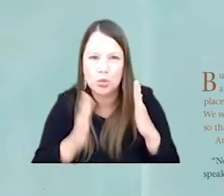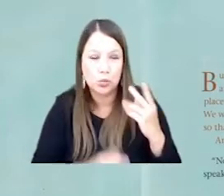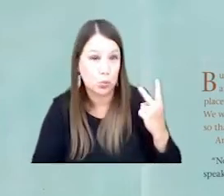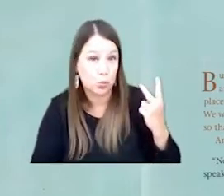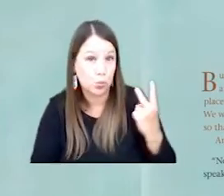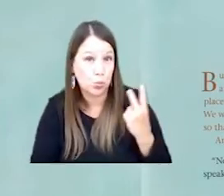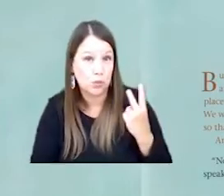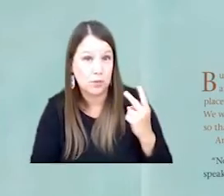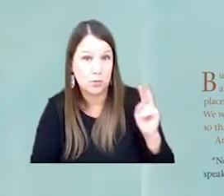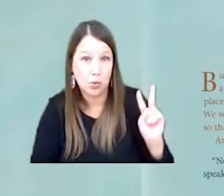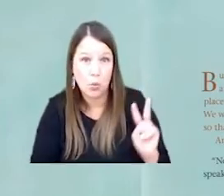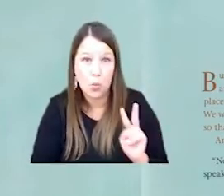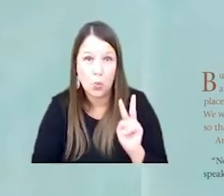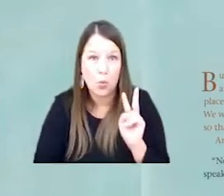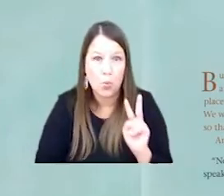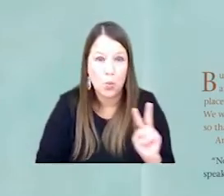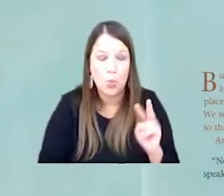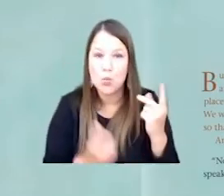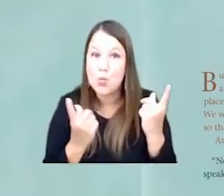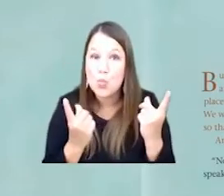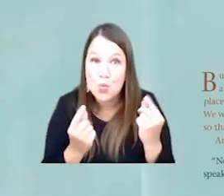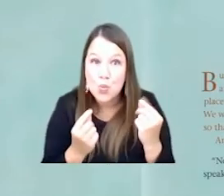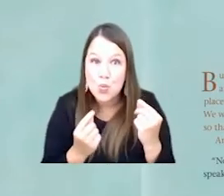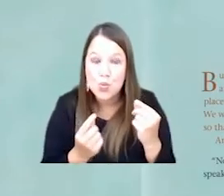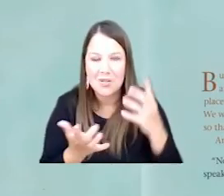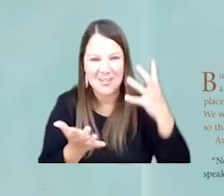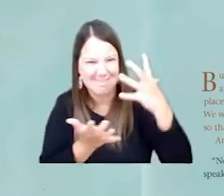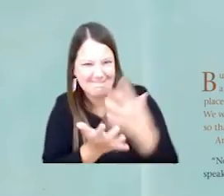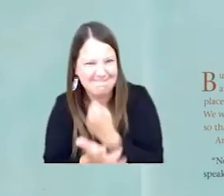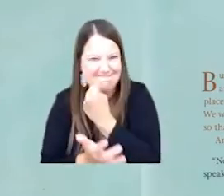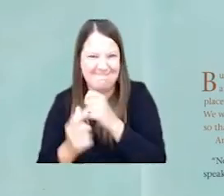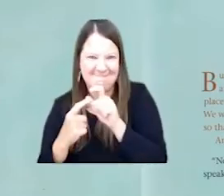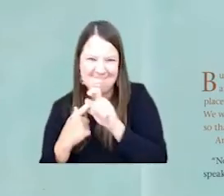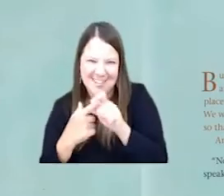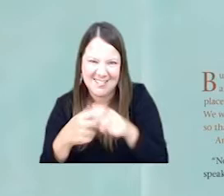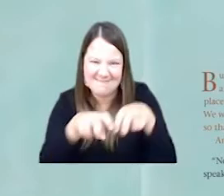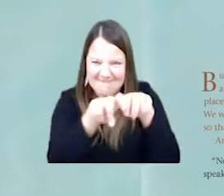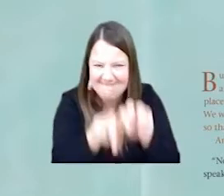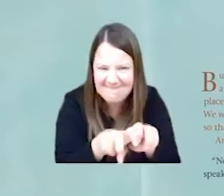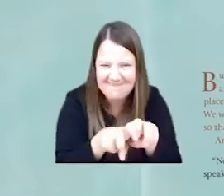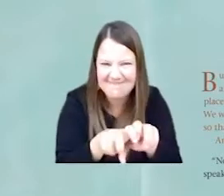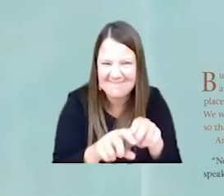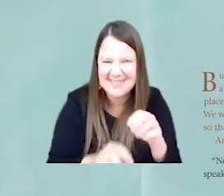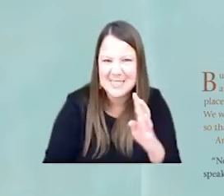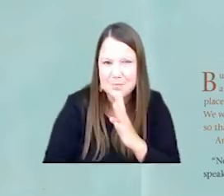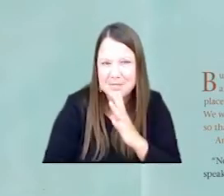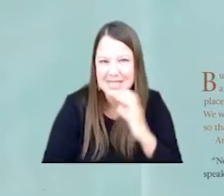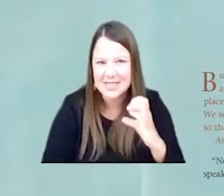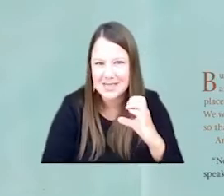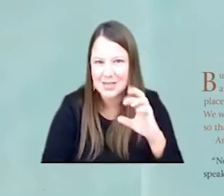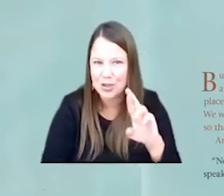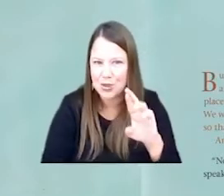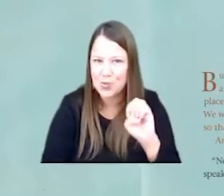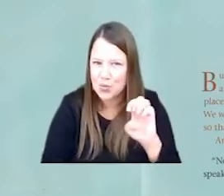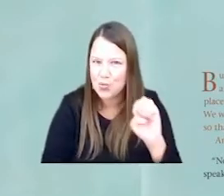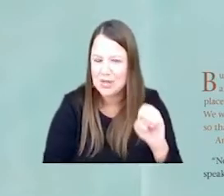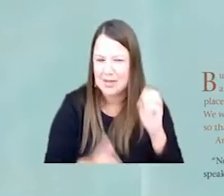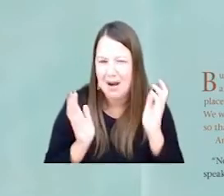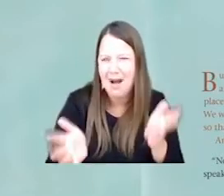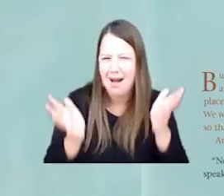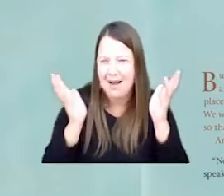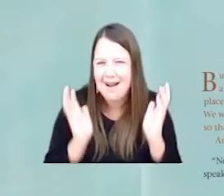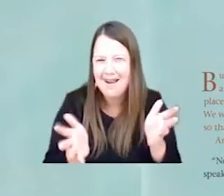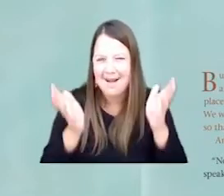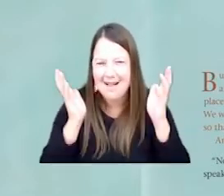and our teachers weren't anywhere around the place we were, we would whisper to each other